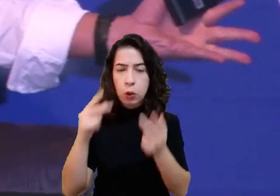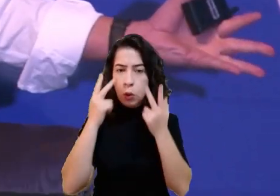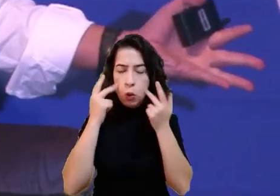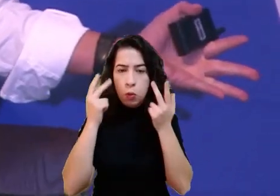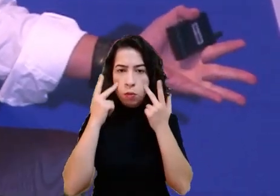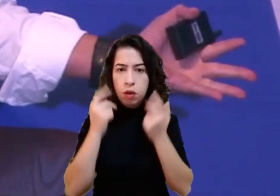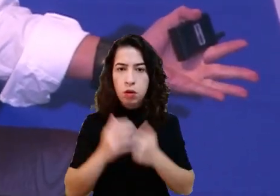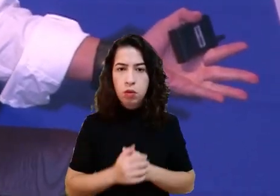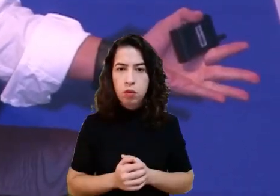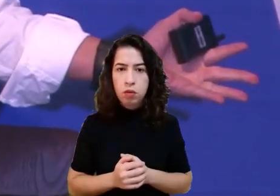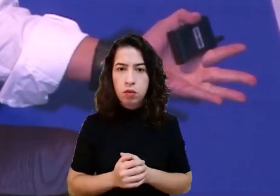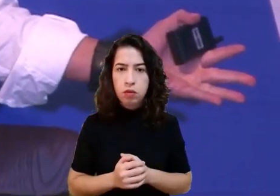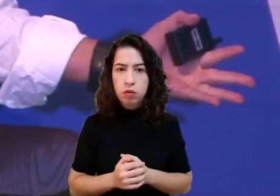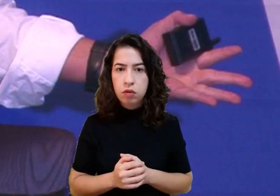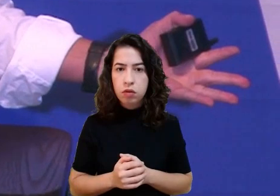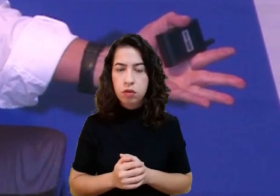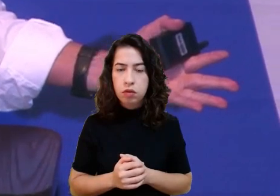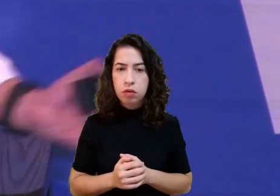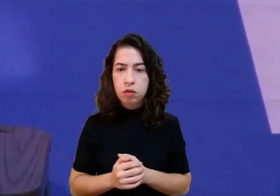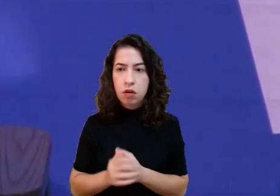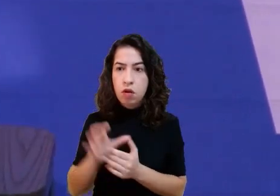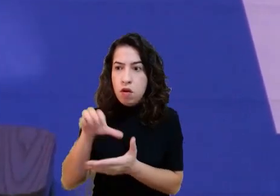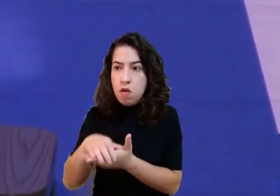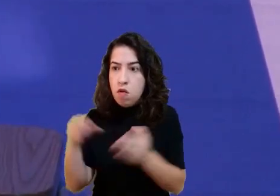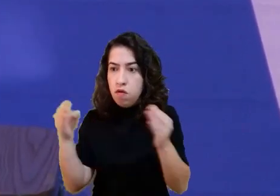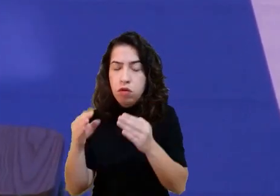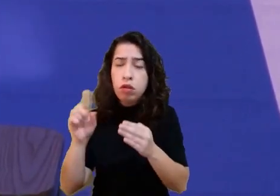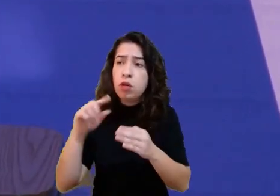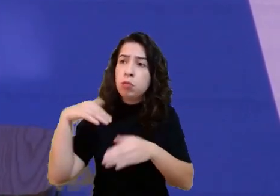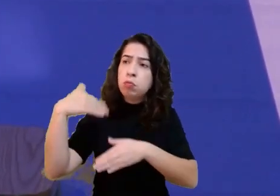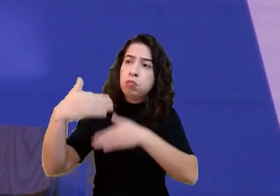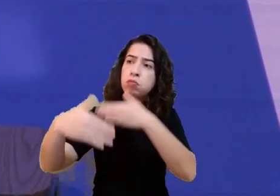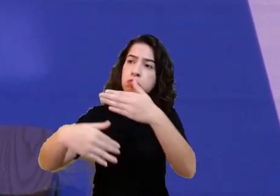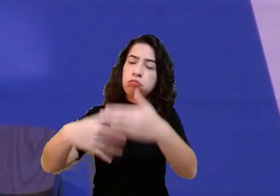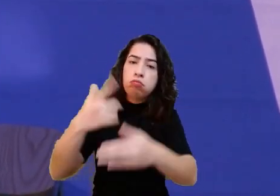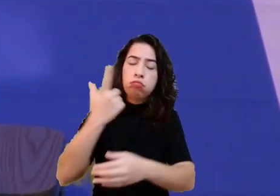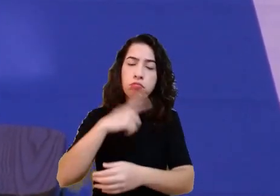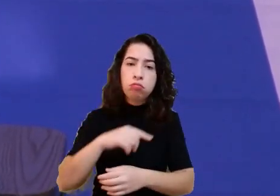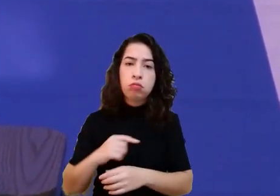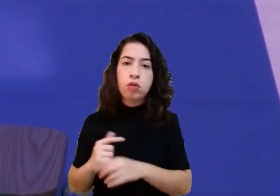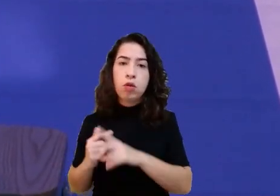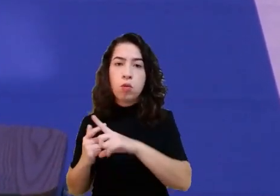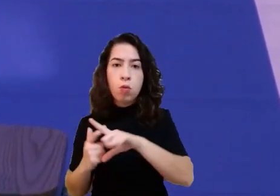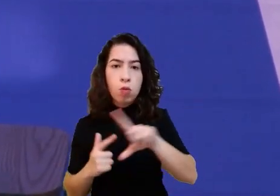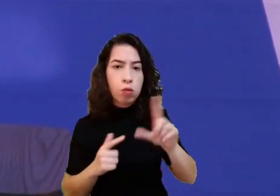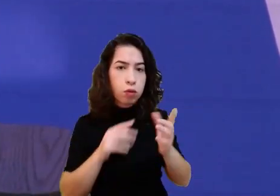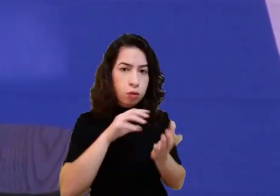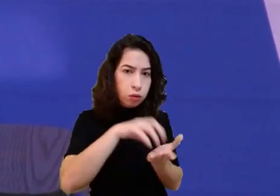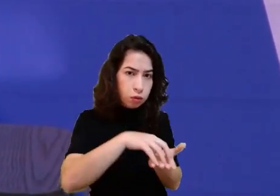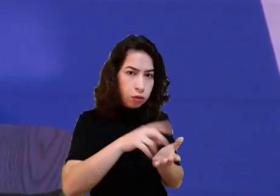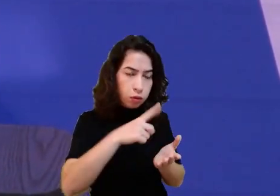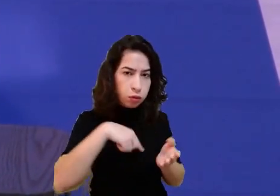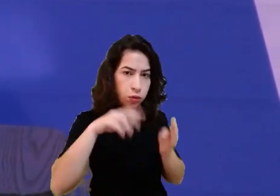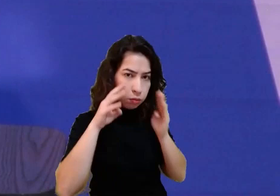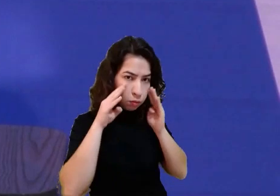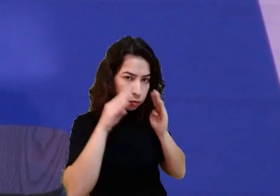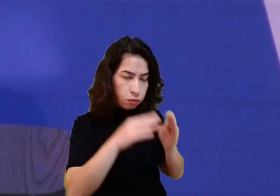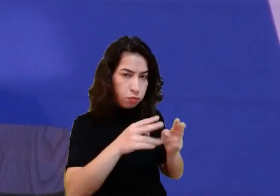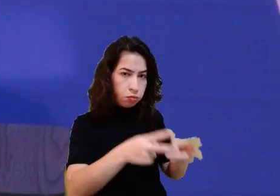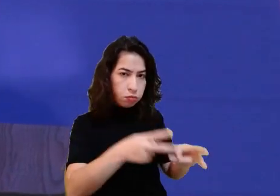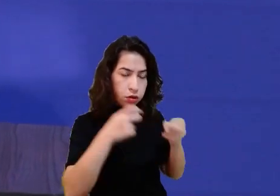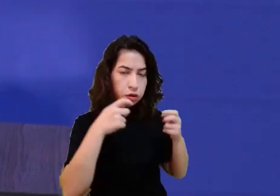an area for us, it is a consequence. Because the other area we realized over the time that